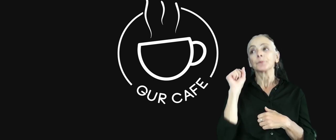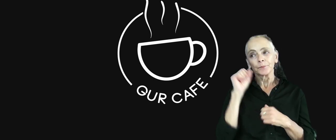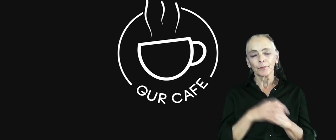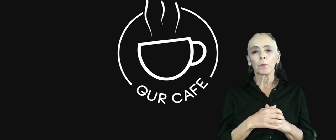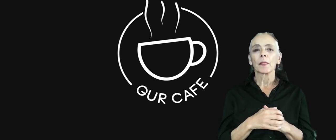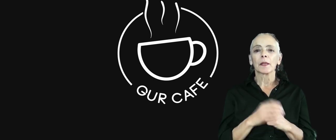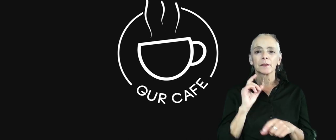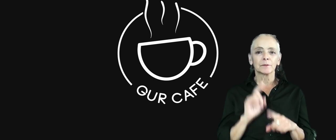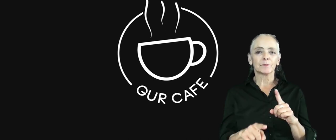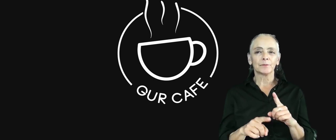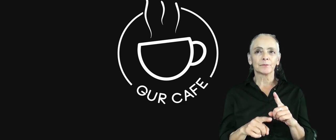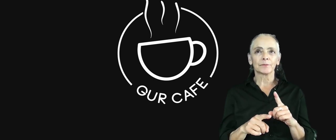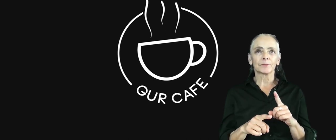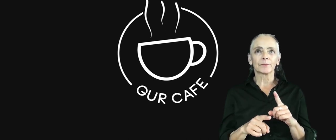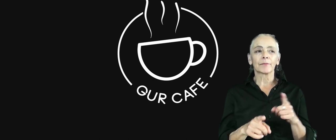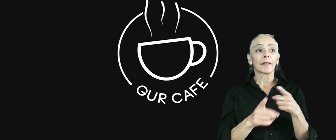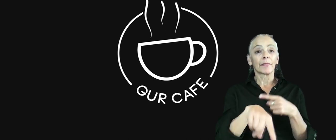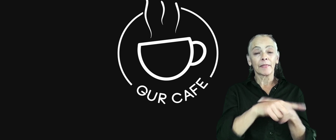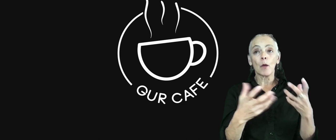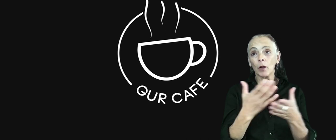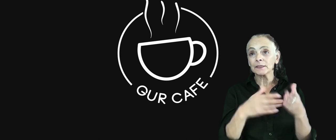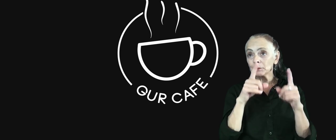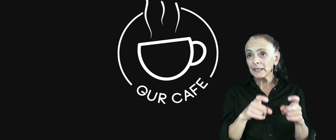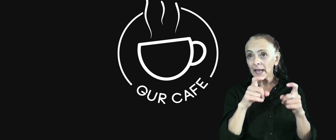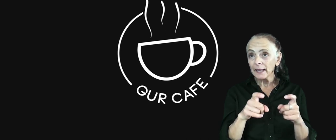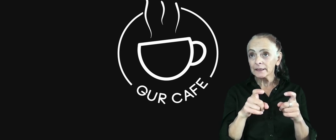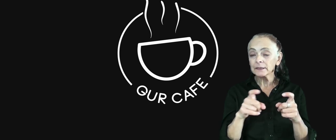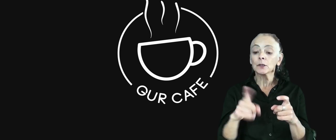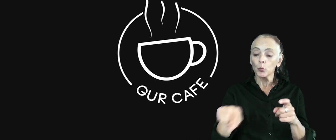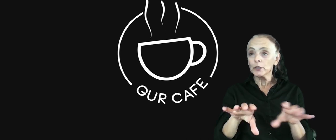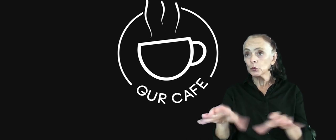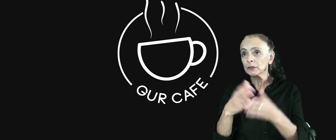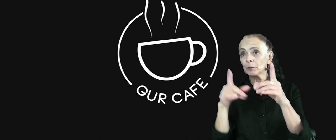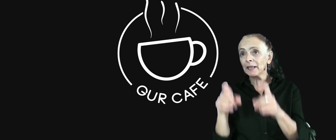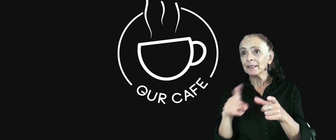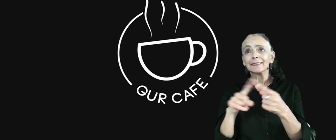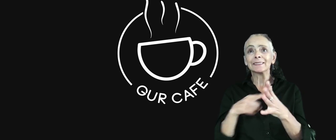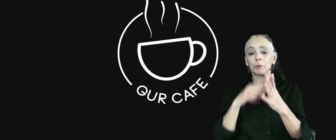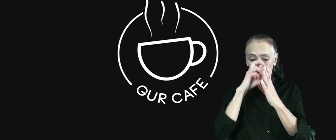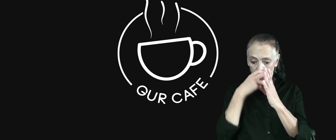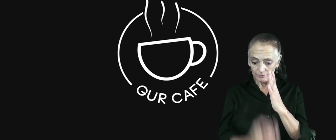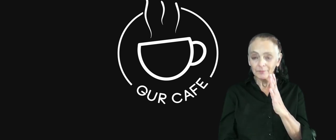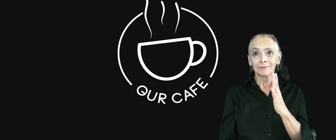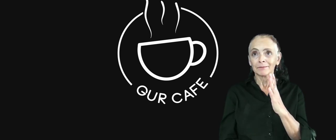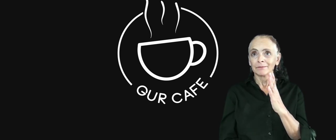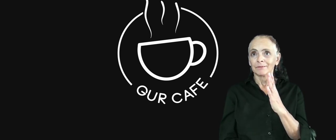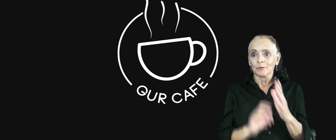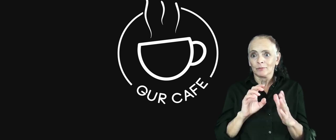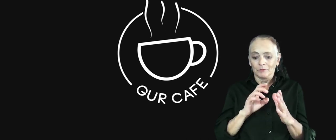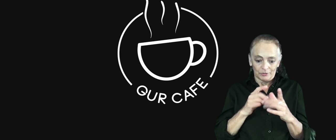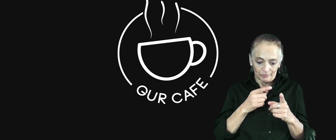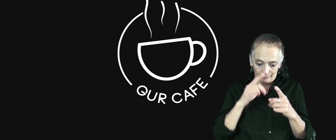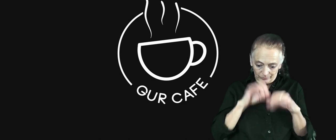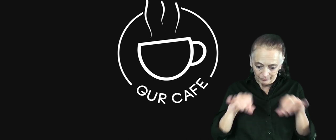you know, they want some tests, we do some tests, and sometimes it's difficult to extract ourselves from that loop. You know, you are telling, yeah, of course